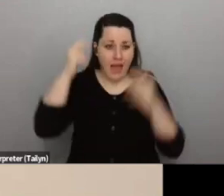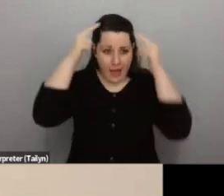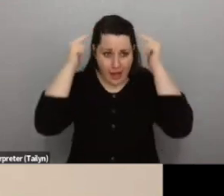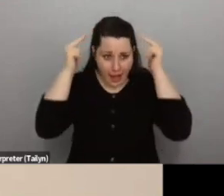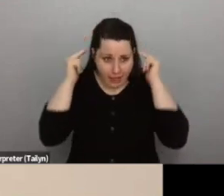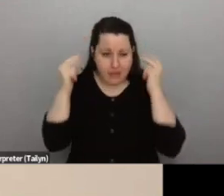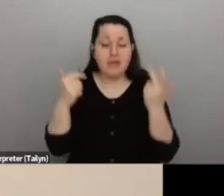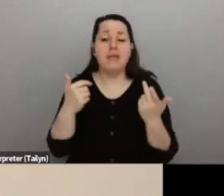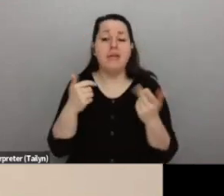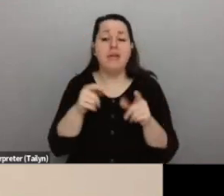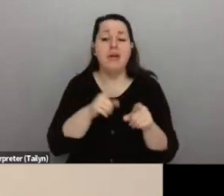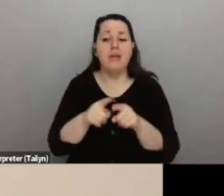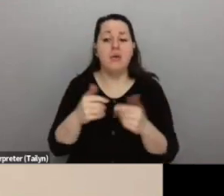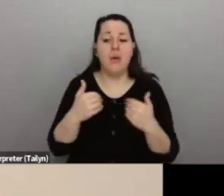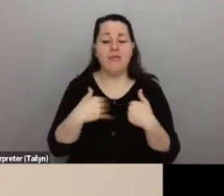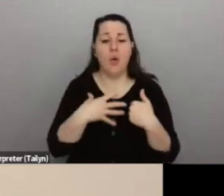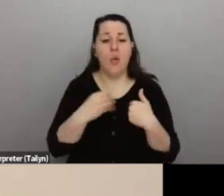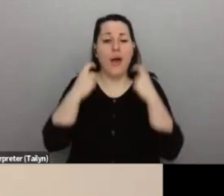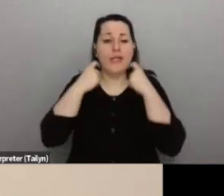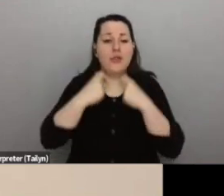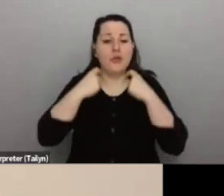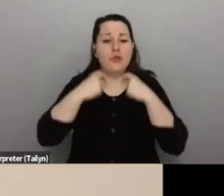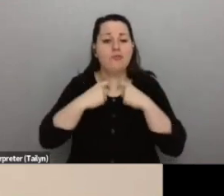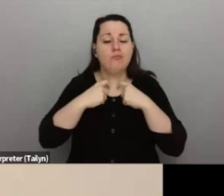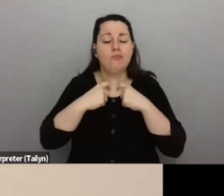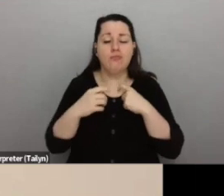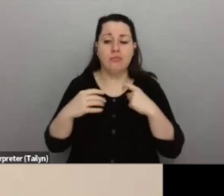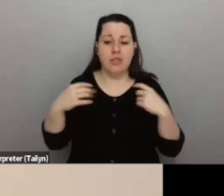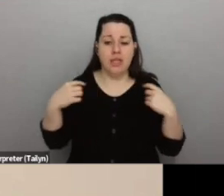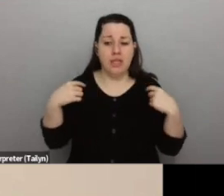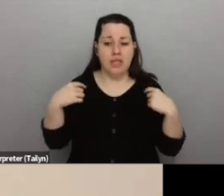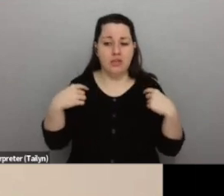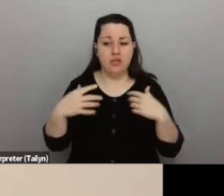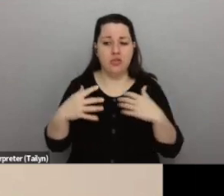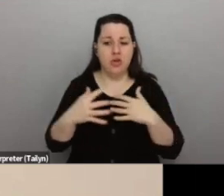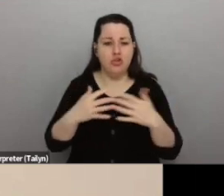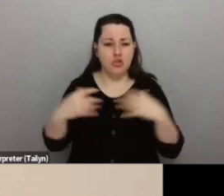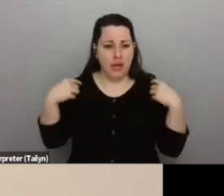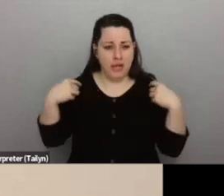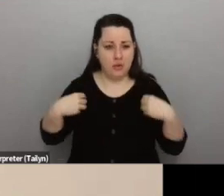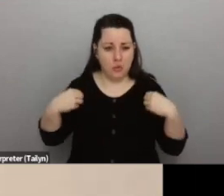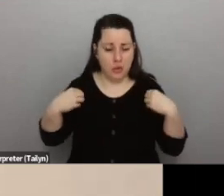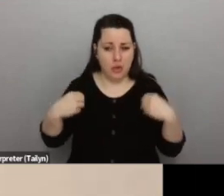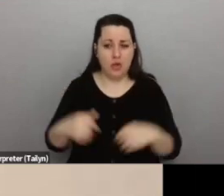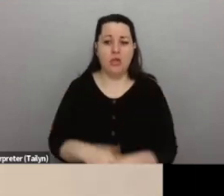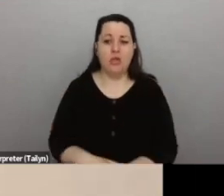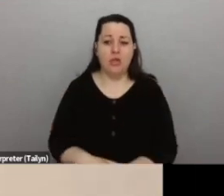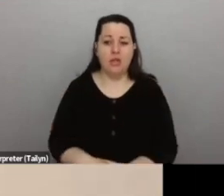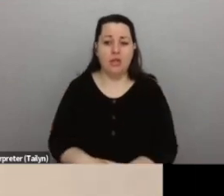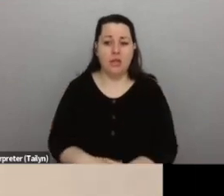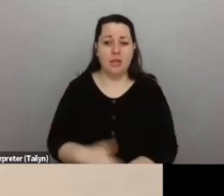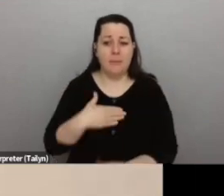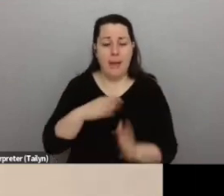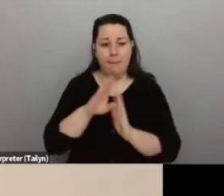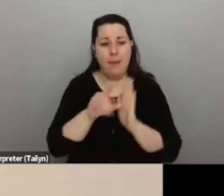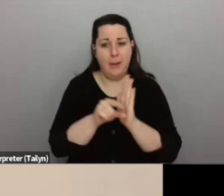and I'm wearing a white collared shirt, and over it a a gray sweater, and my